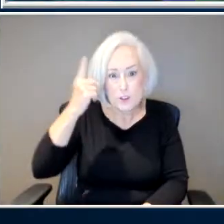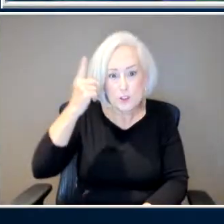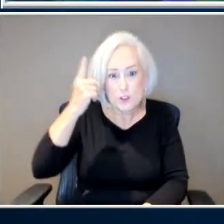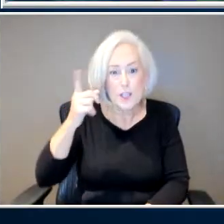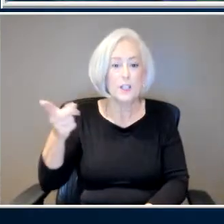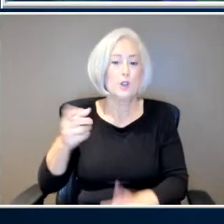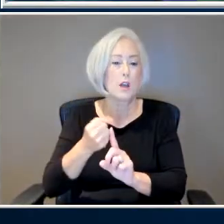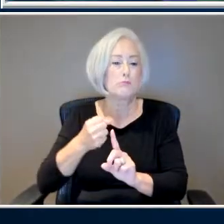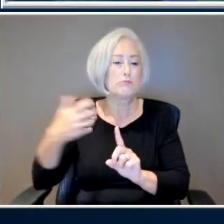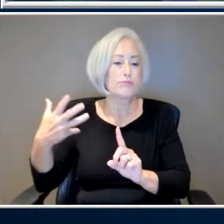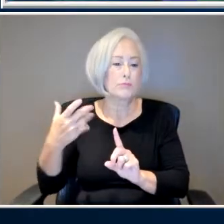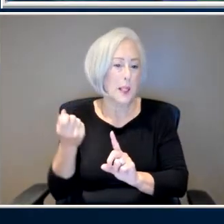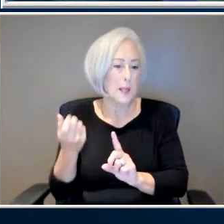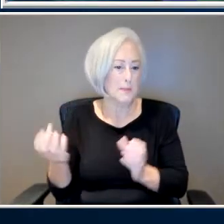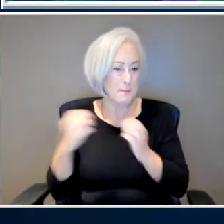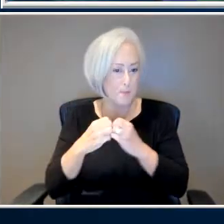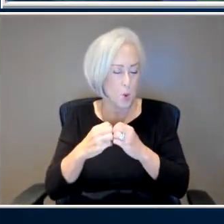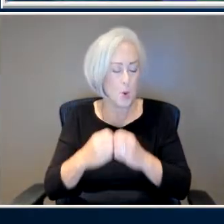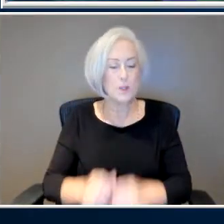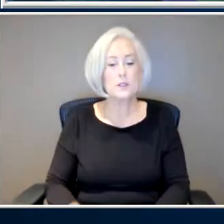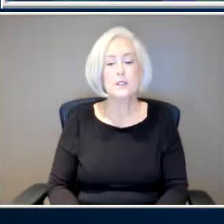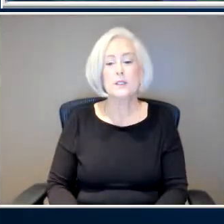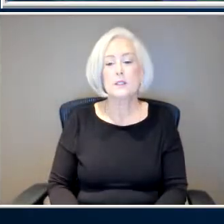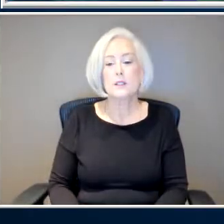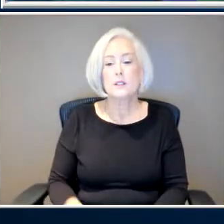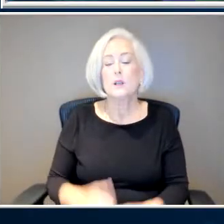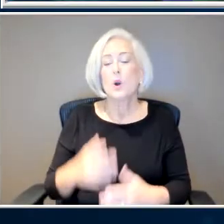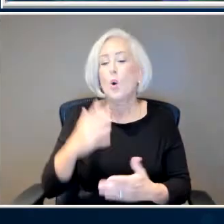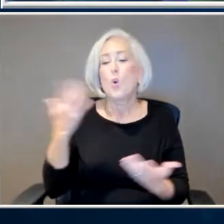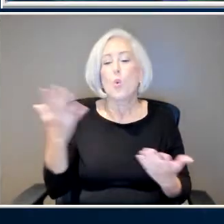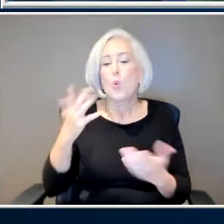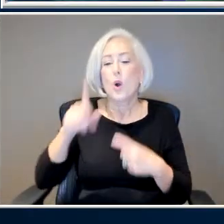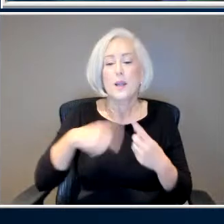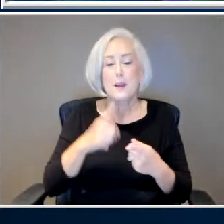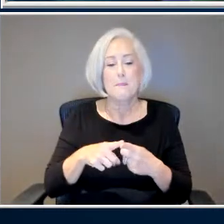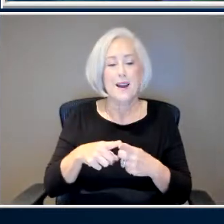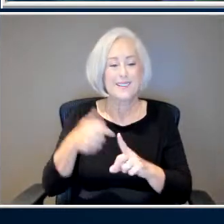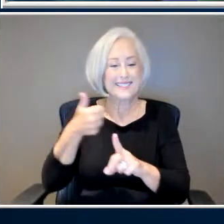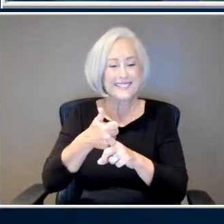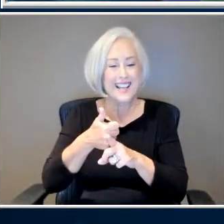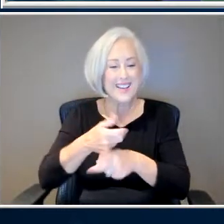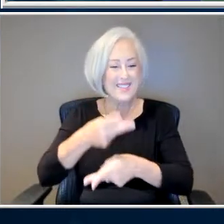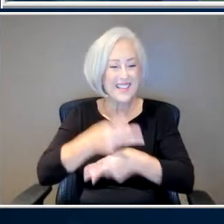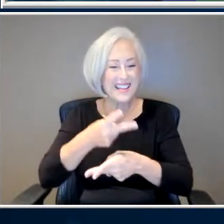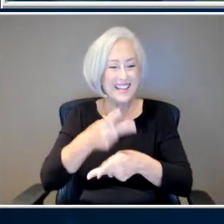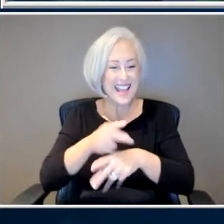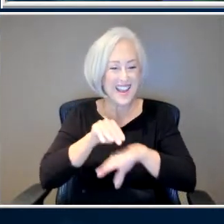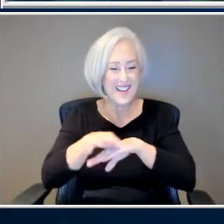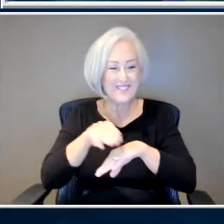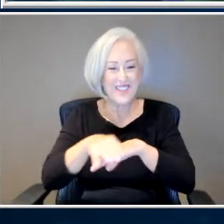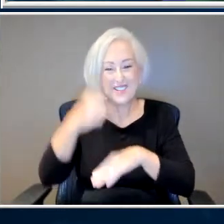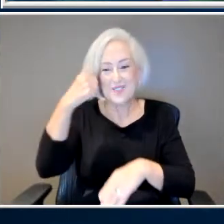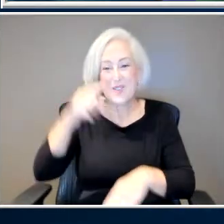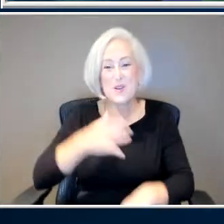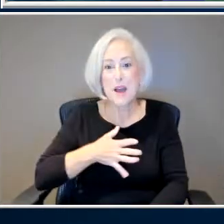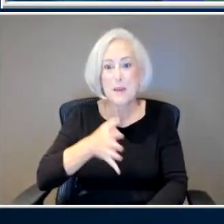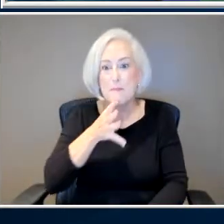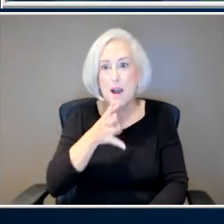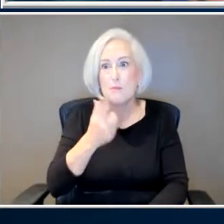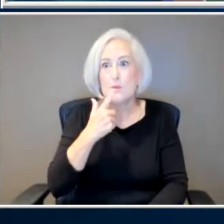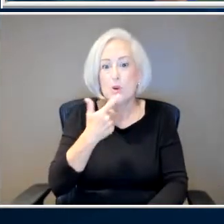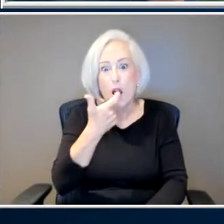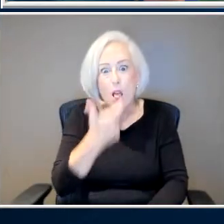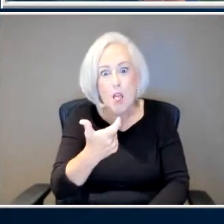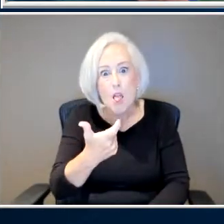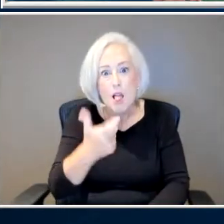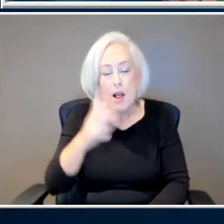any self-care advice for my mom? Who's watching political news nonstop? I mean, she's